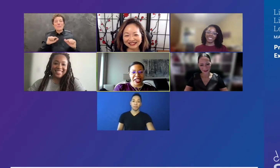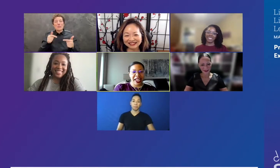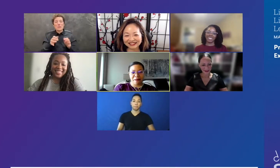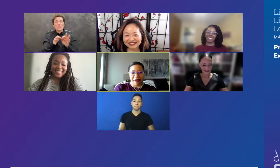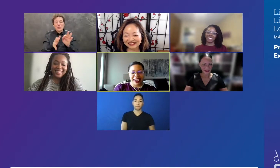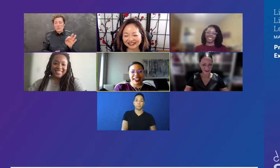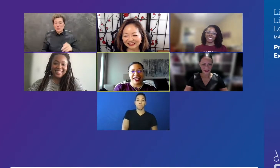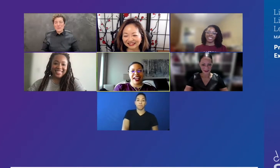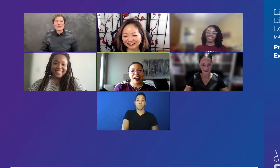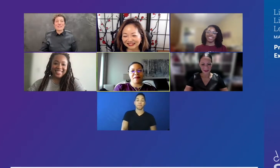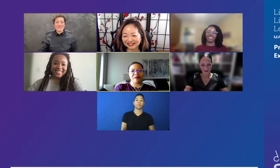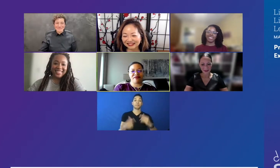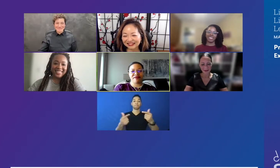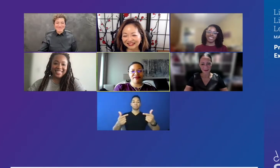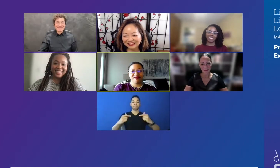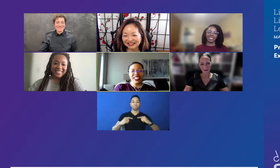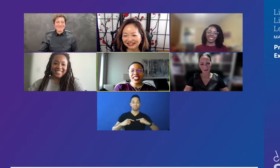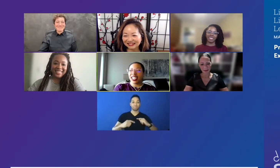for saying amen.